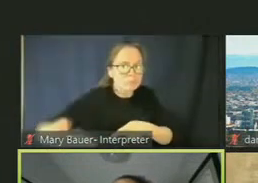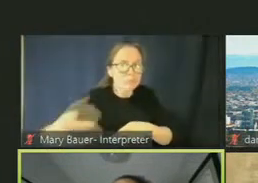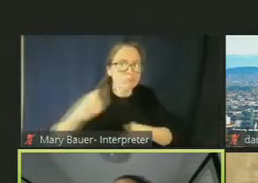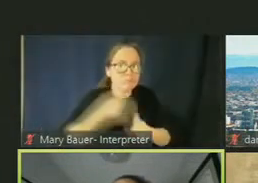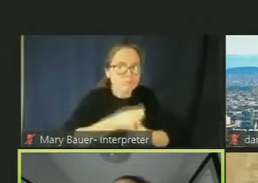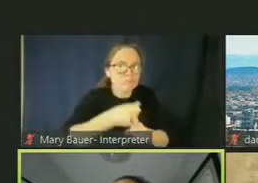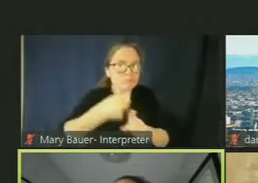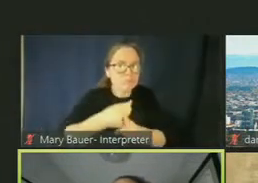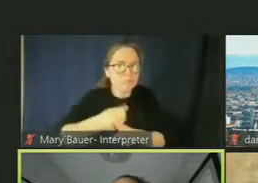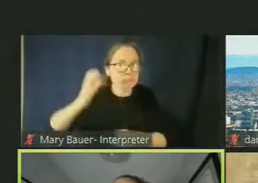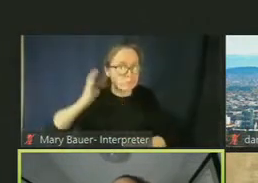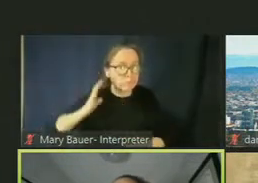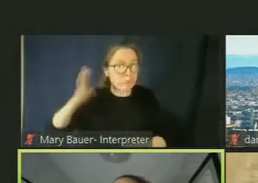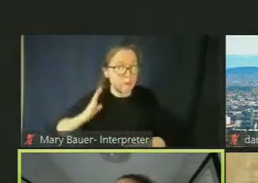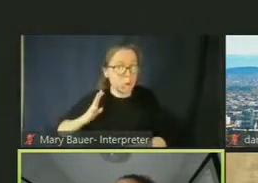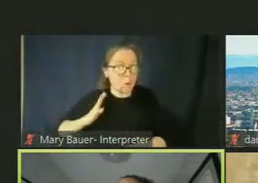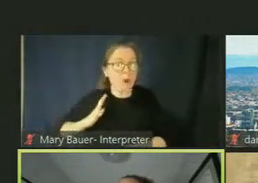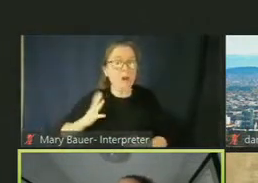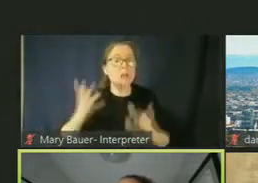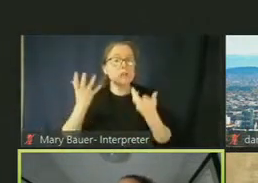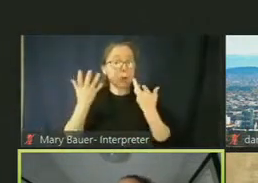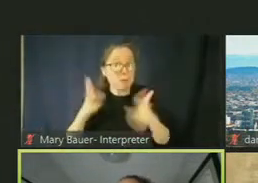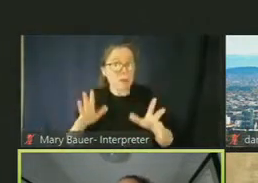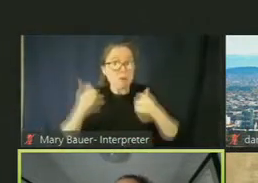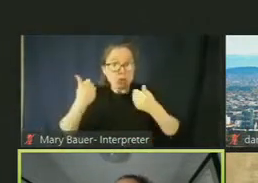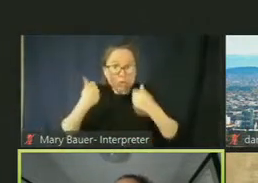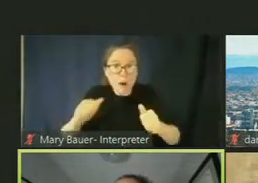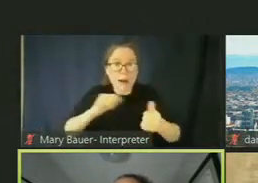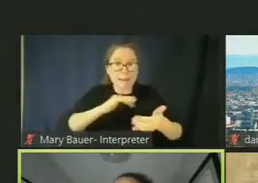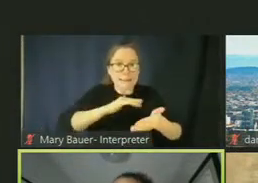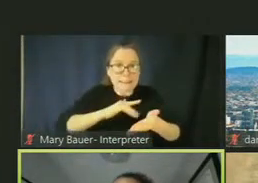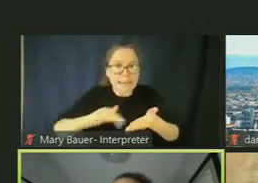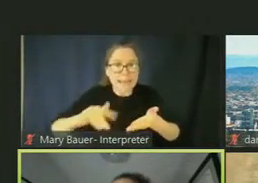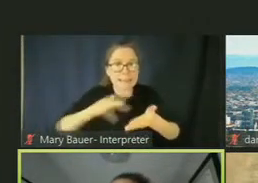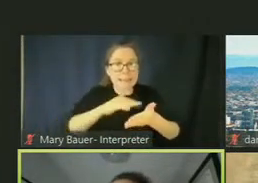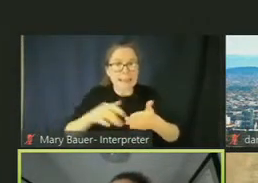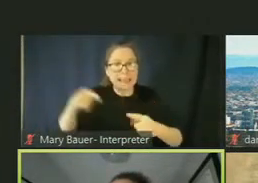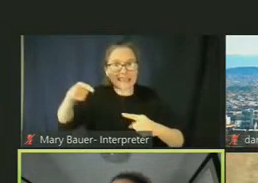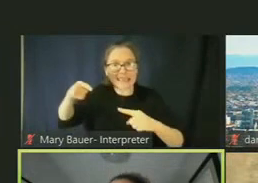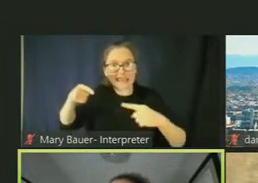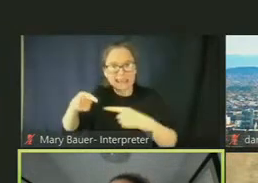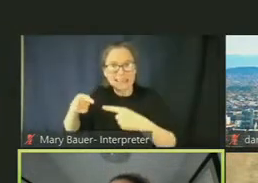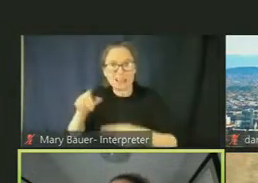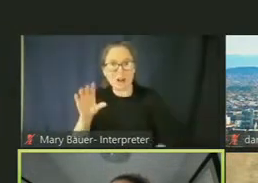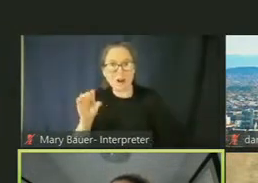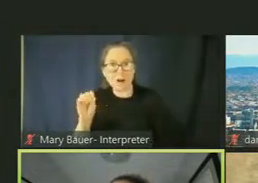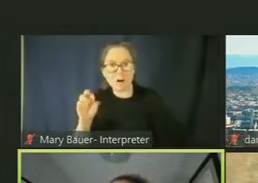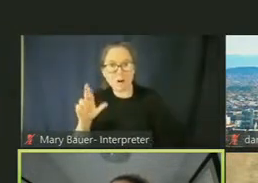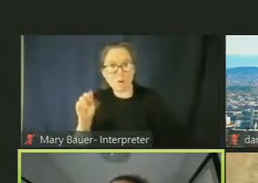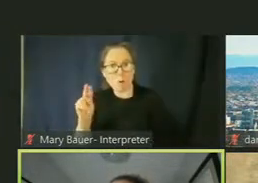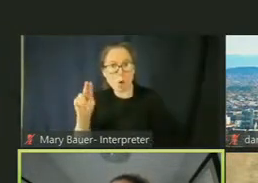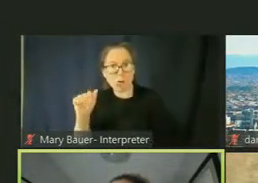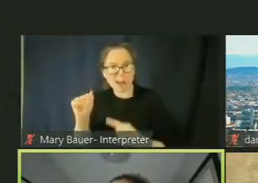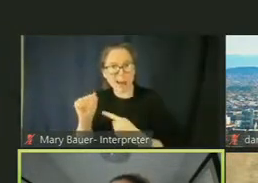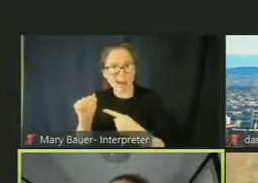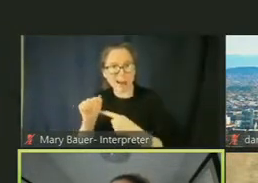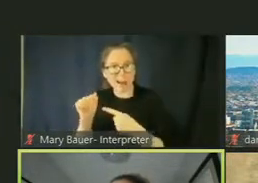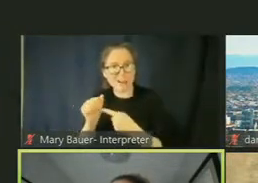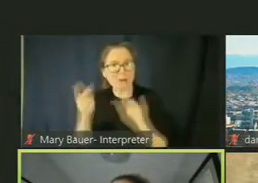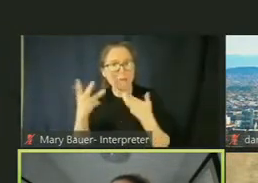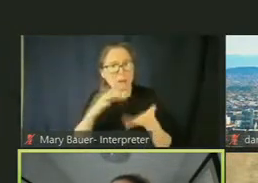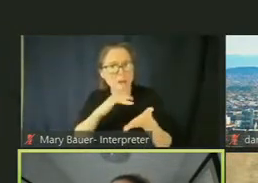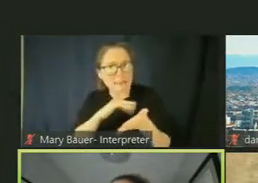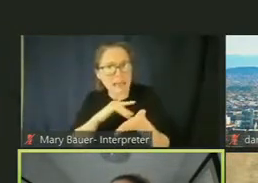prior years. And we have had attempts at studying vaccines for those viruses in the past. So while it does seem